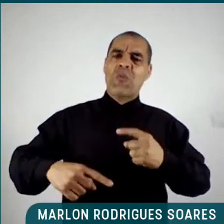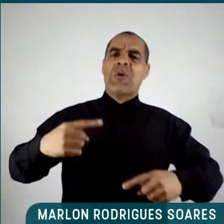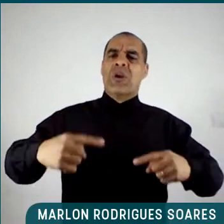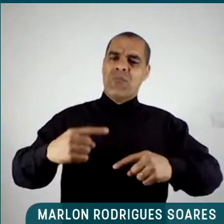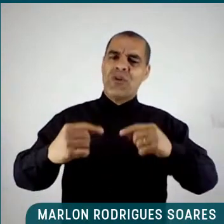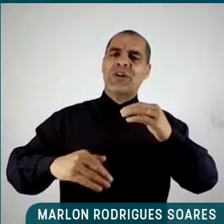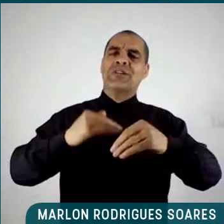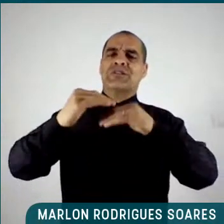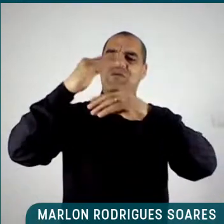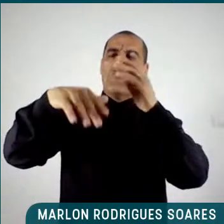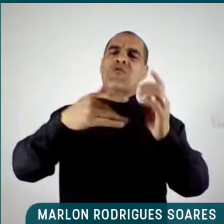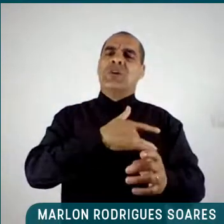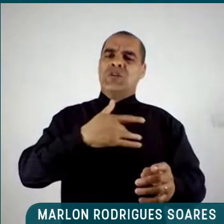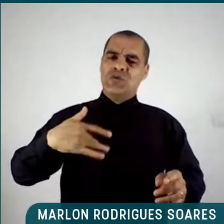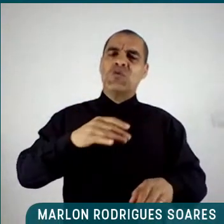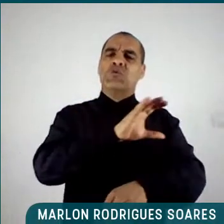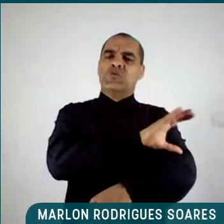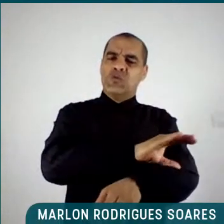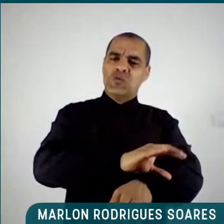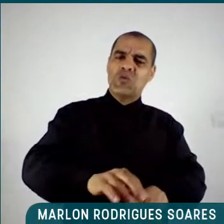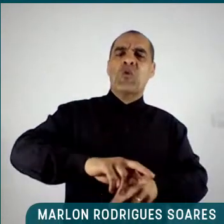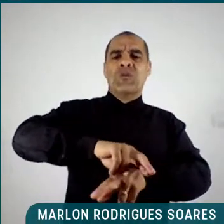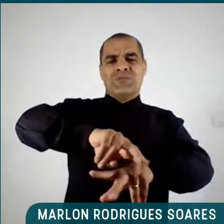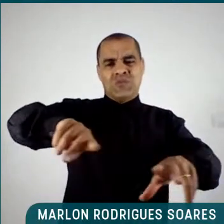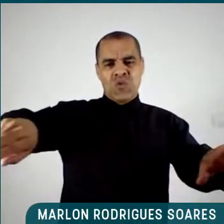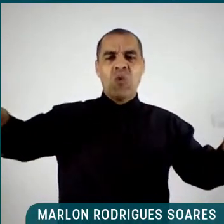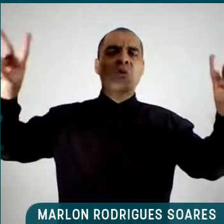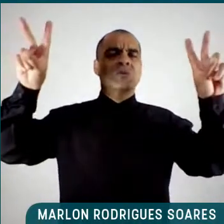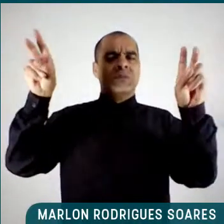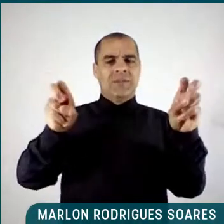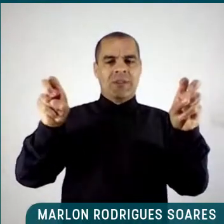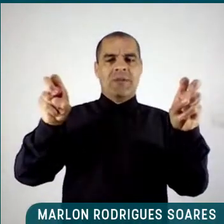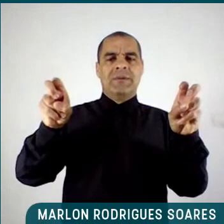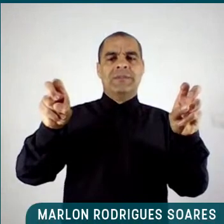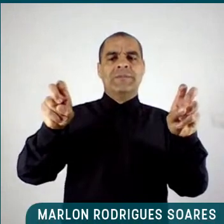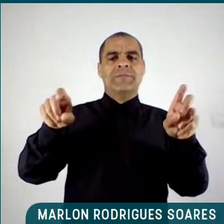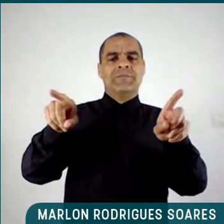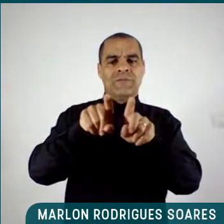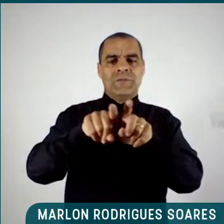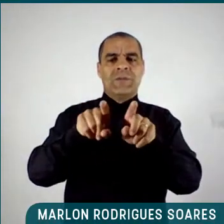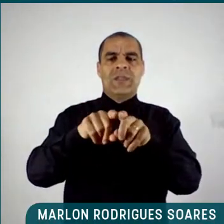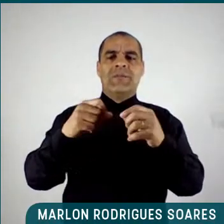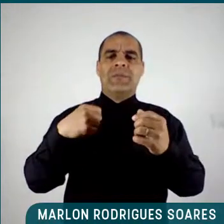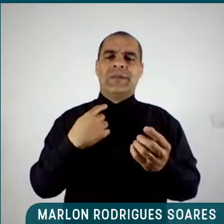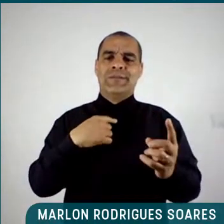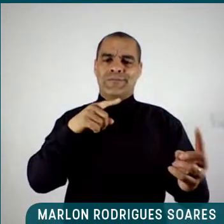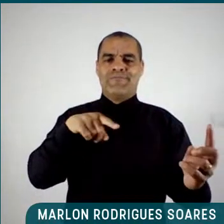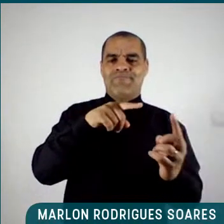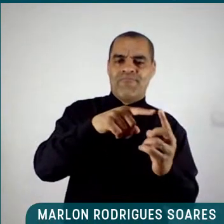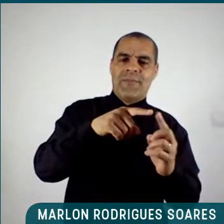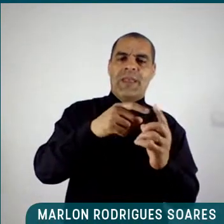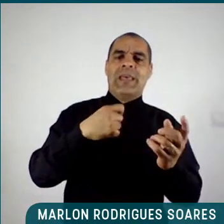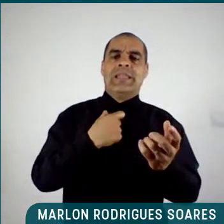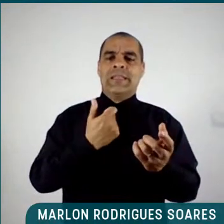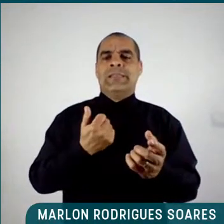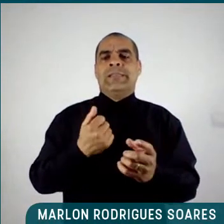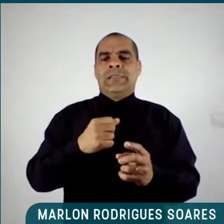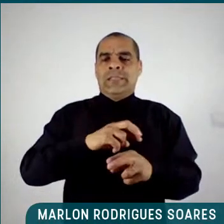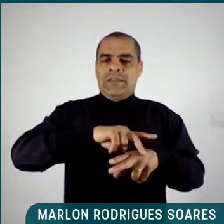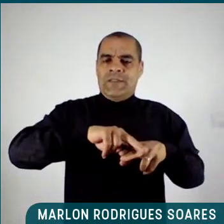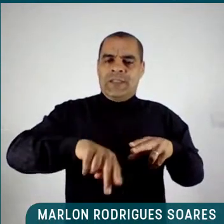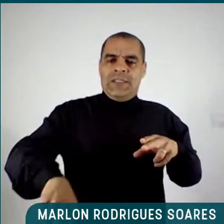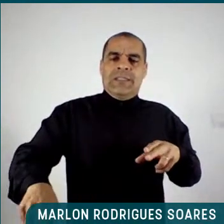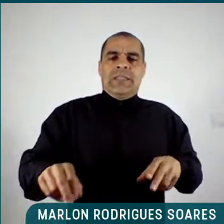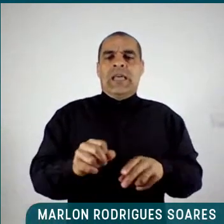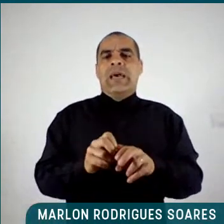desenvolvimento, innovative cultura e parity in sociedade. gender in our panels. And women are Temos talking not just metas about gender, but they concretas talk já about atingidas, economy, que eu politics, quero